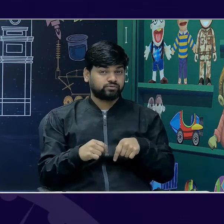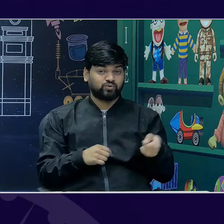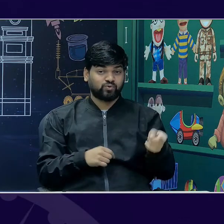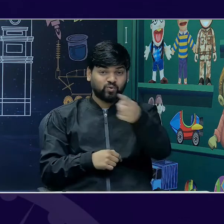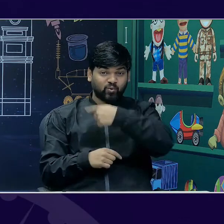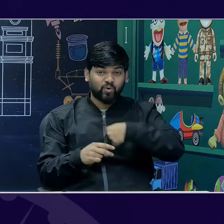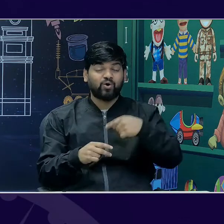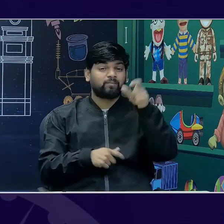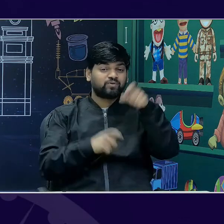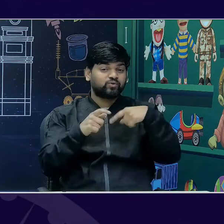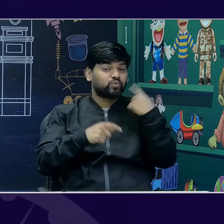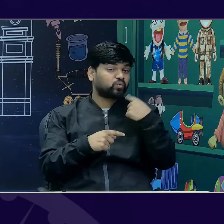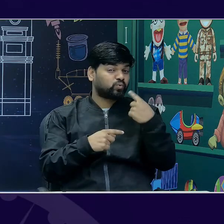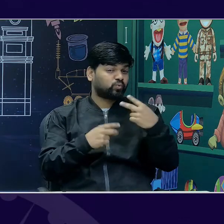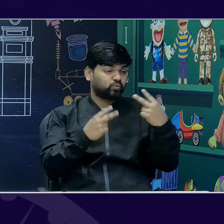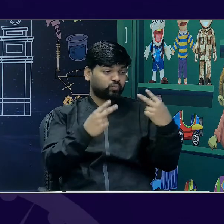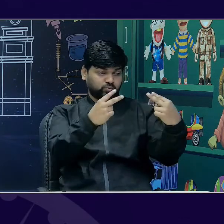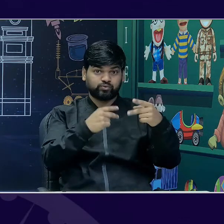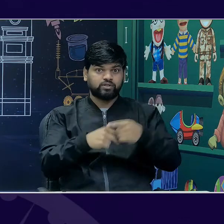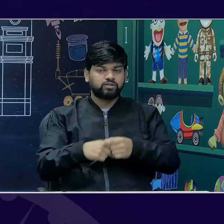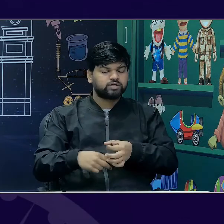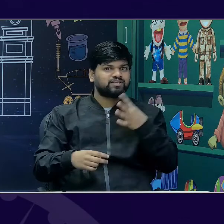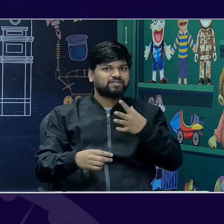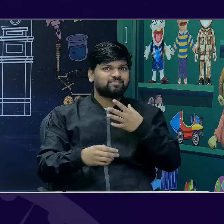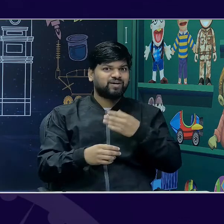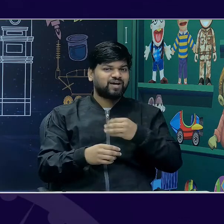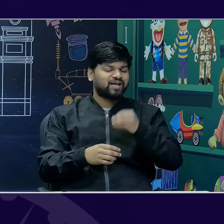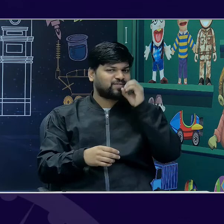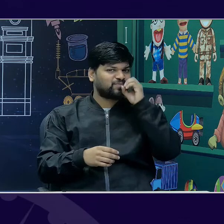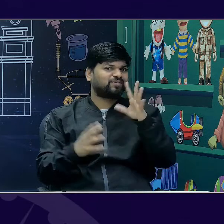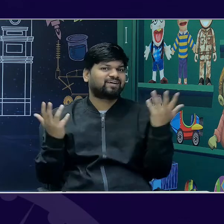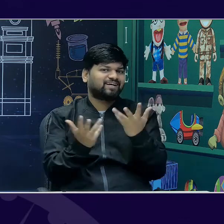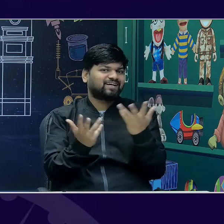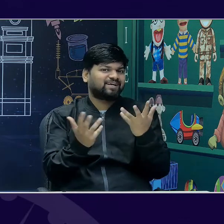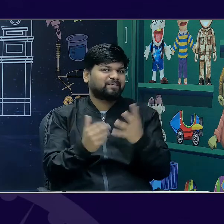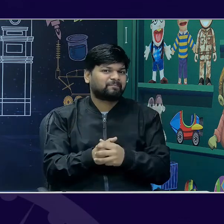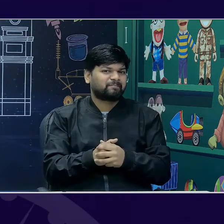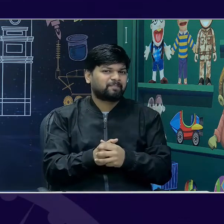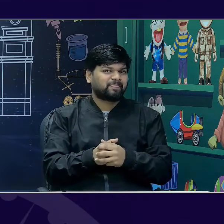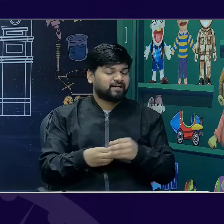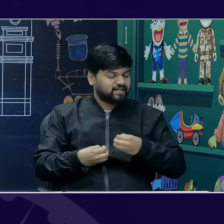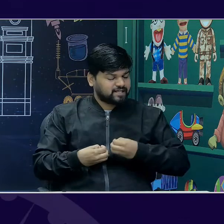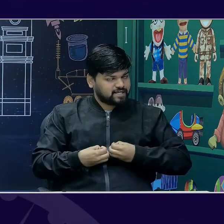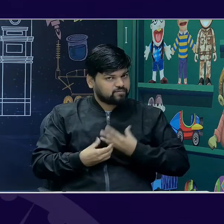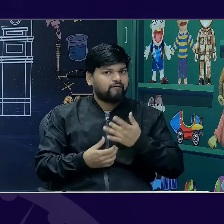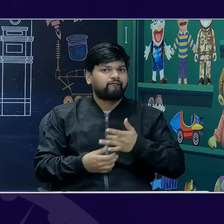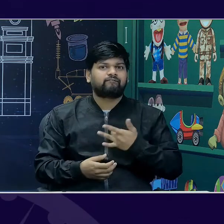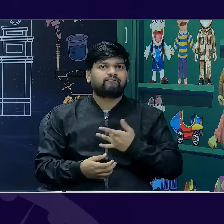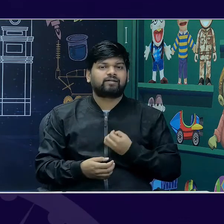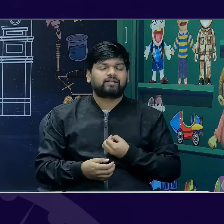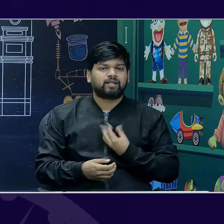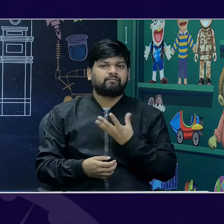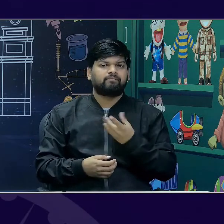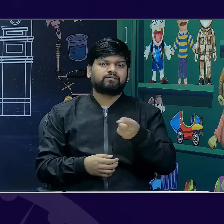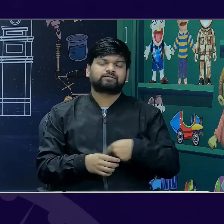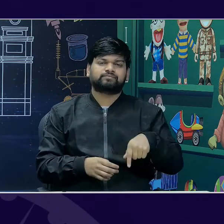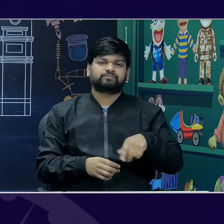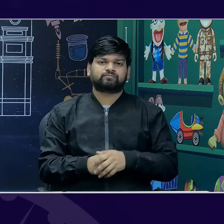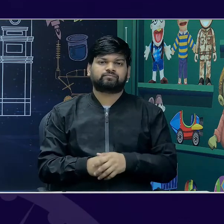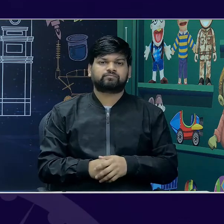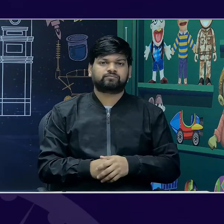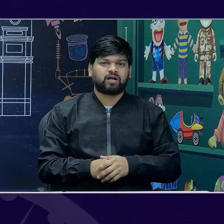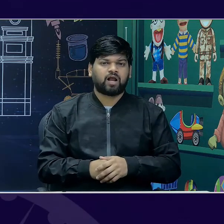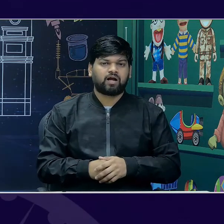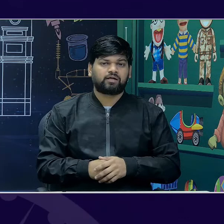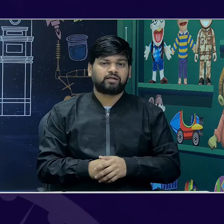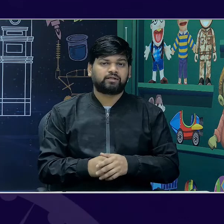viewers. As you all know, it's 3rd of January 2023, and we have been expressing it to our viewers that today our Kala Utsav event